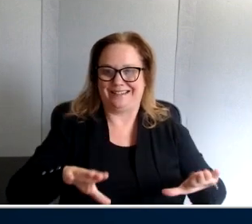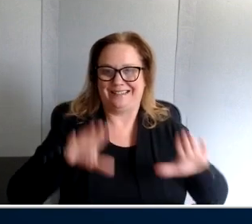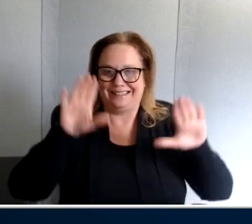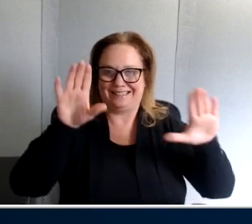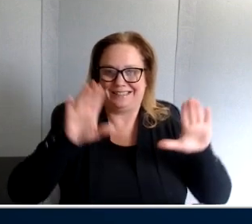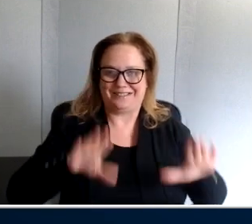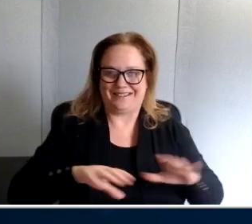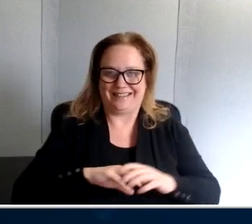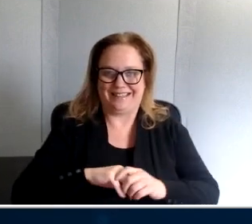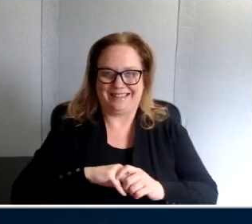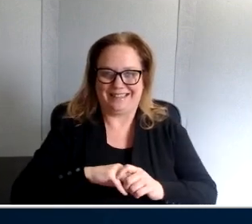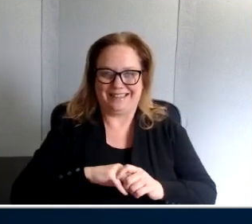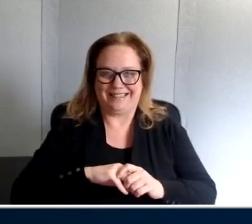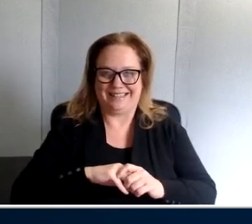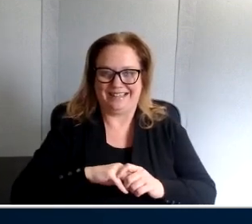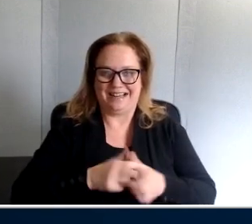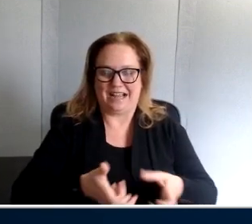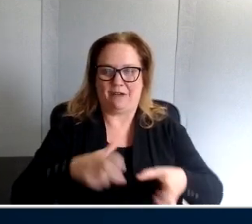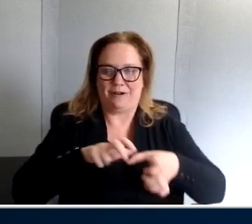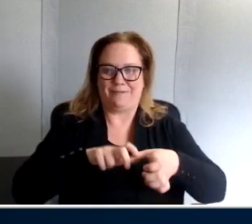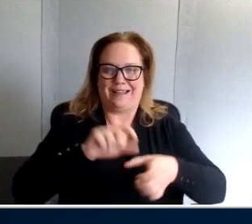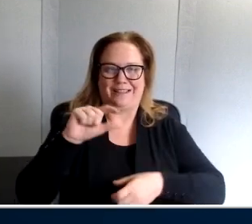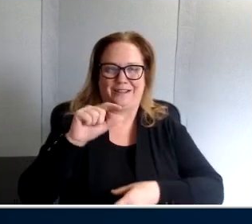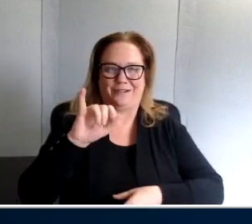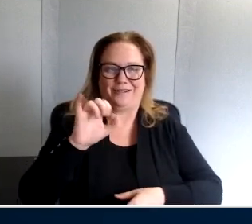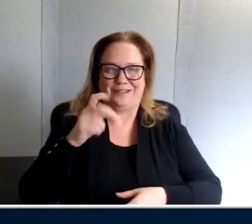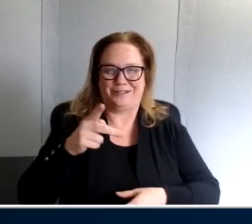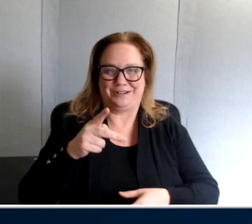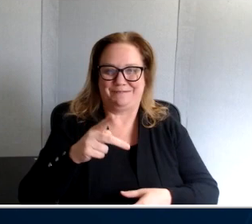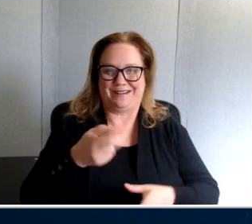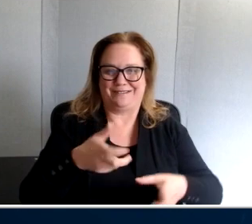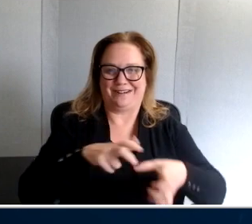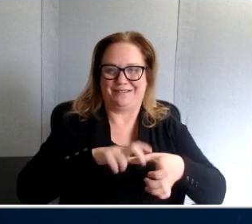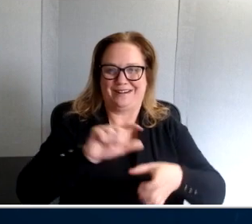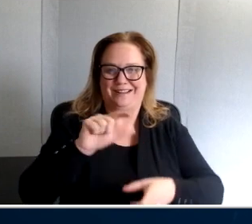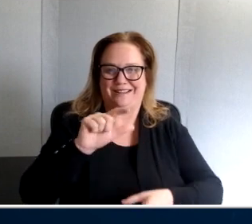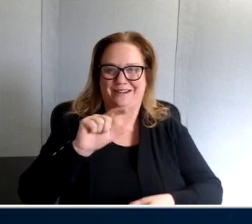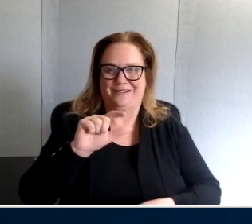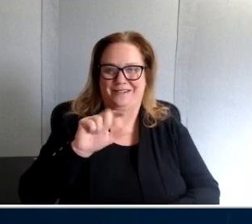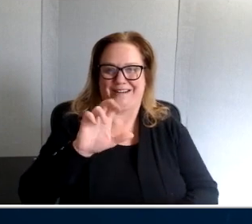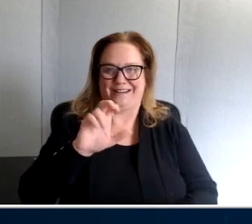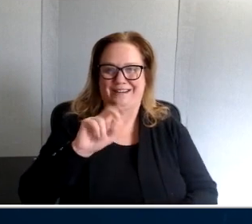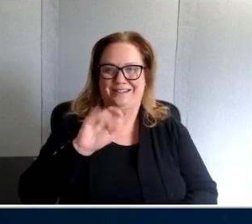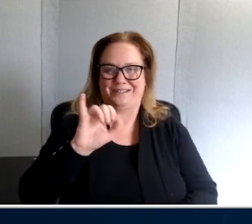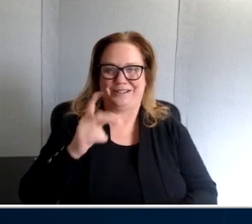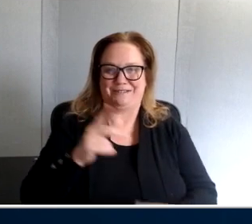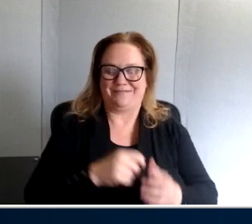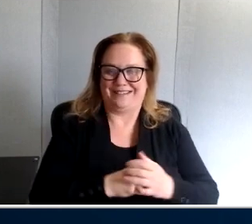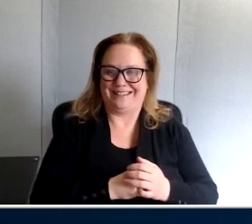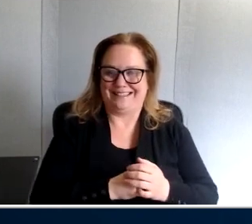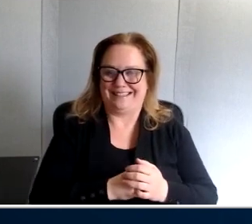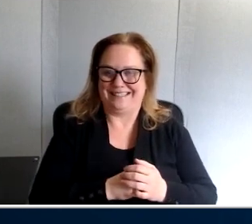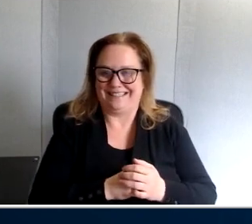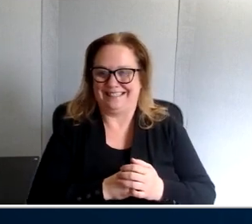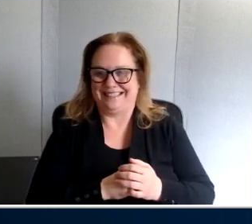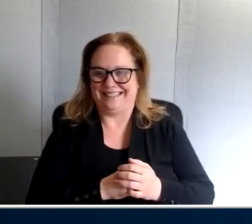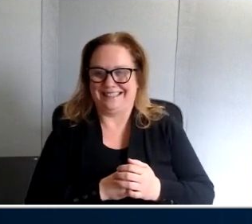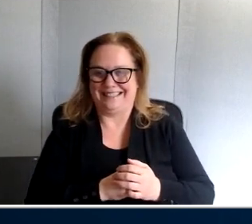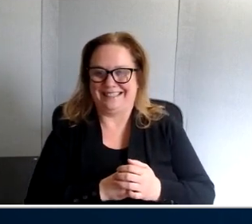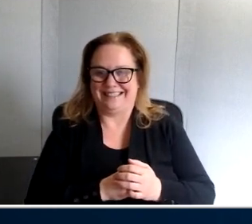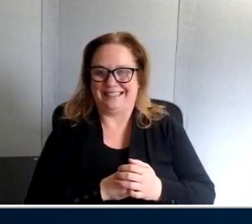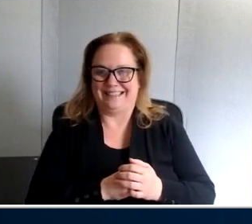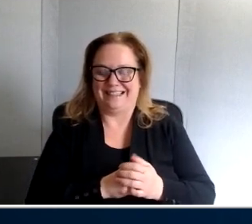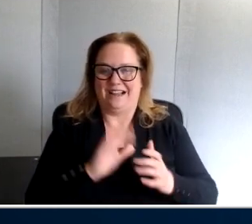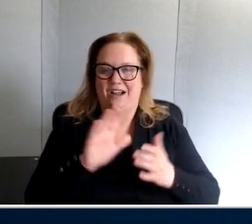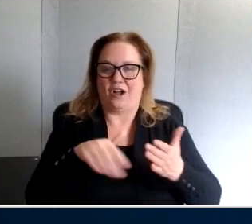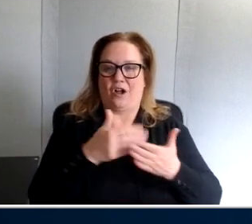know. I want to ride in the green Jeep. I totally want to ride in the green Jeep. I have to see the green Jeep. We'll have to ask him. So All Things